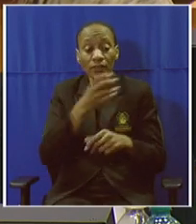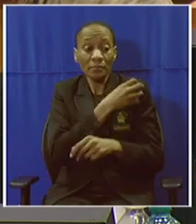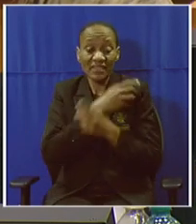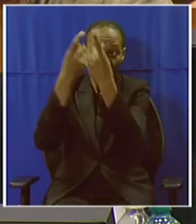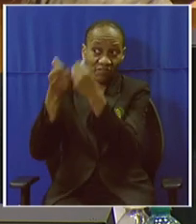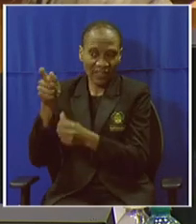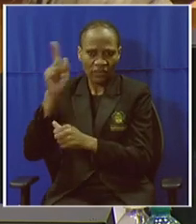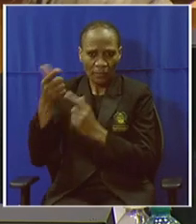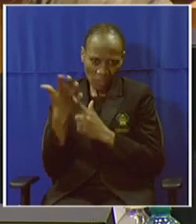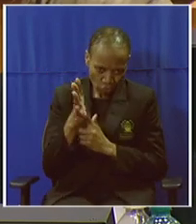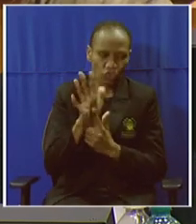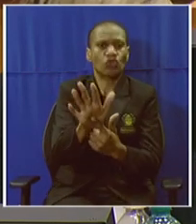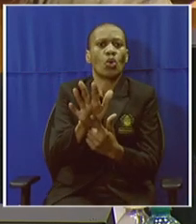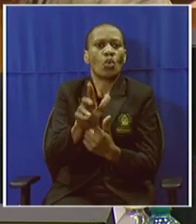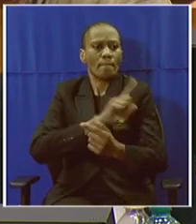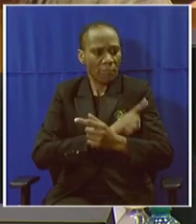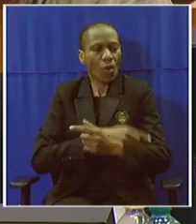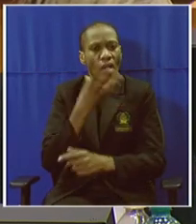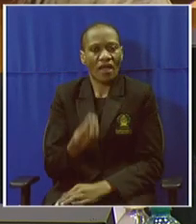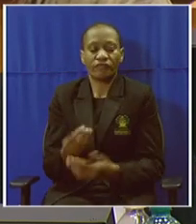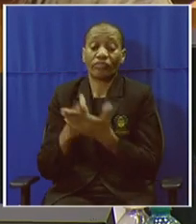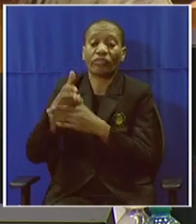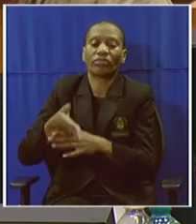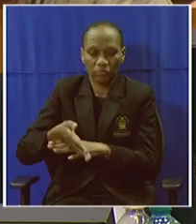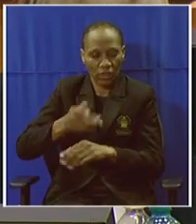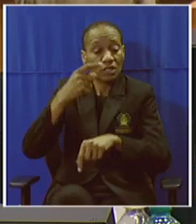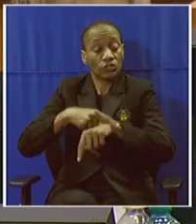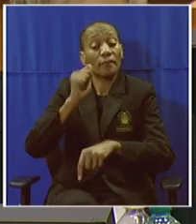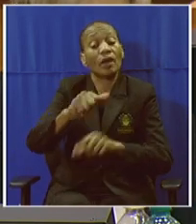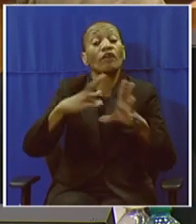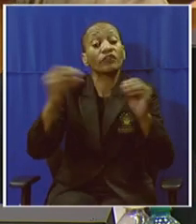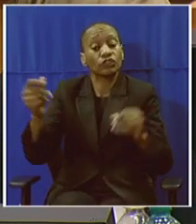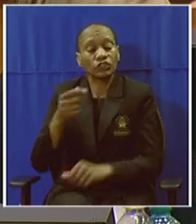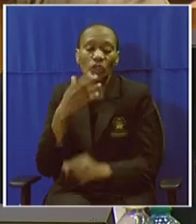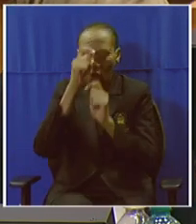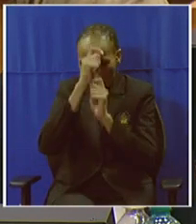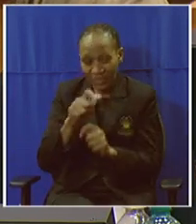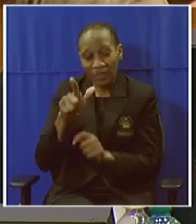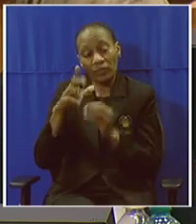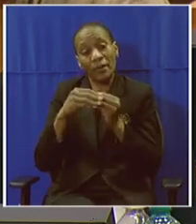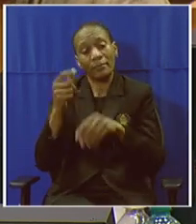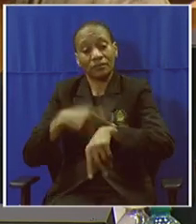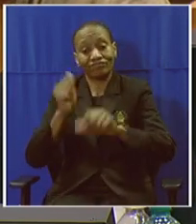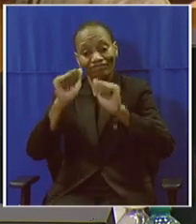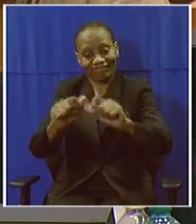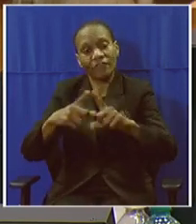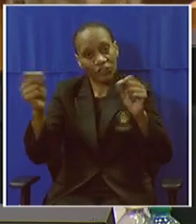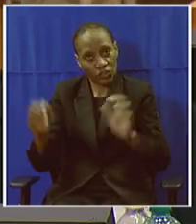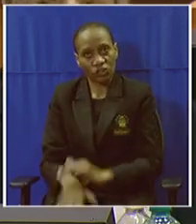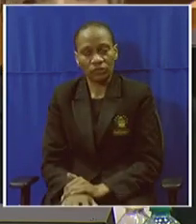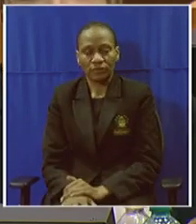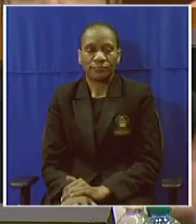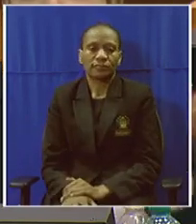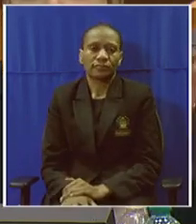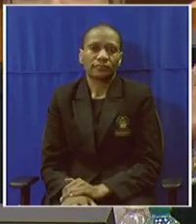now show that he has the courage of his country. Thank you very much. Your time is up. Honorable Liz. Honorable Liz, your